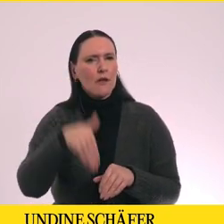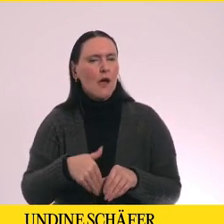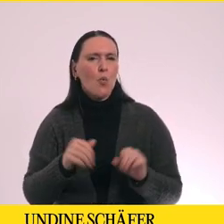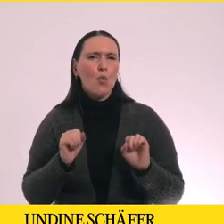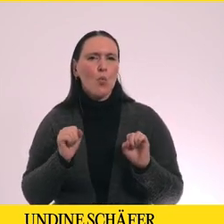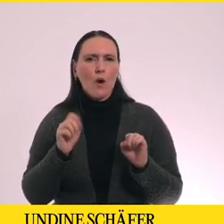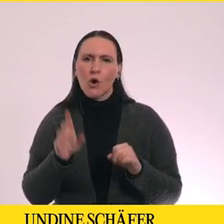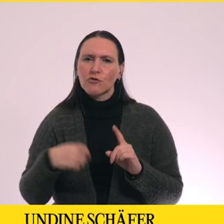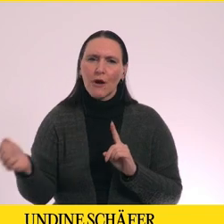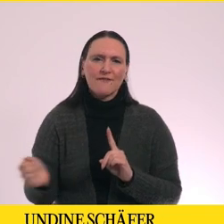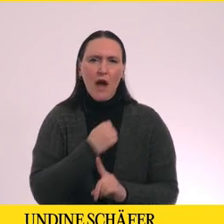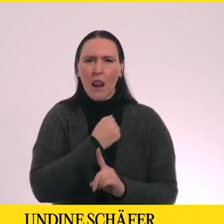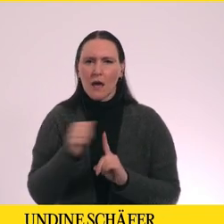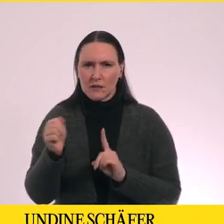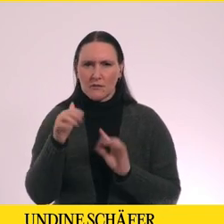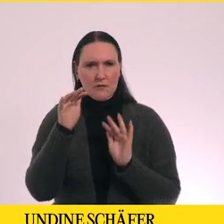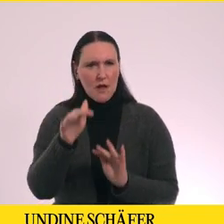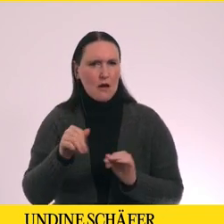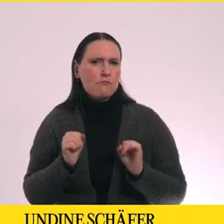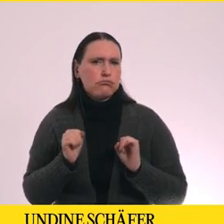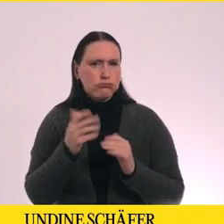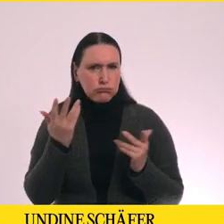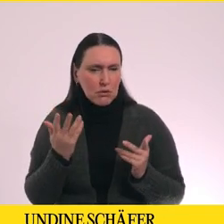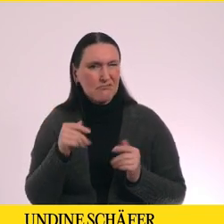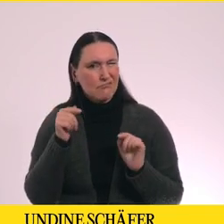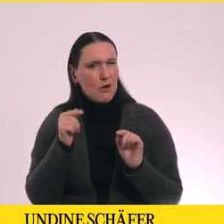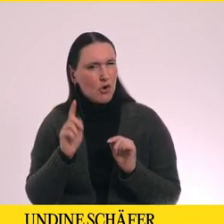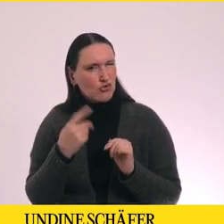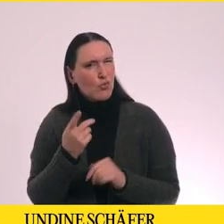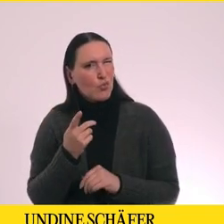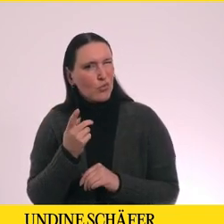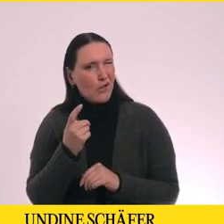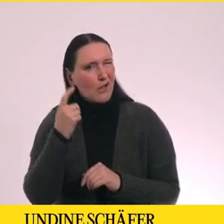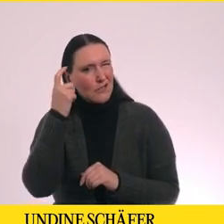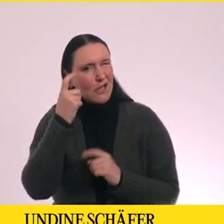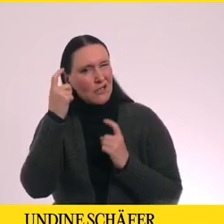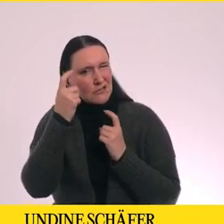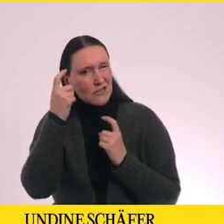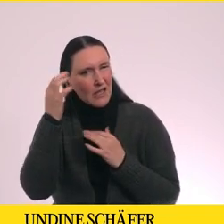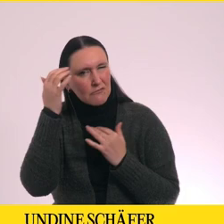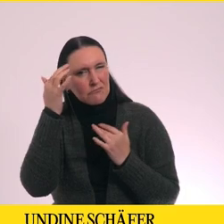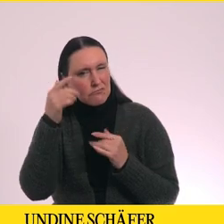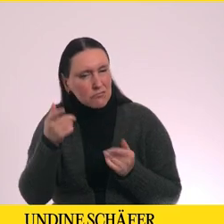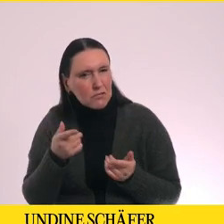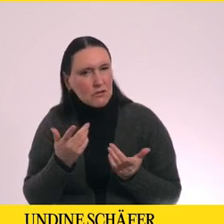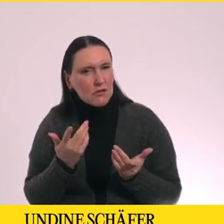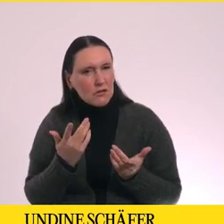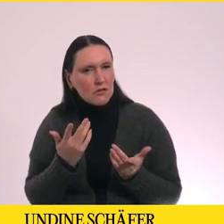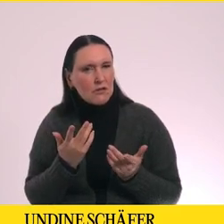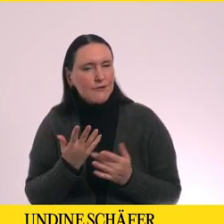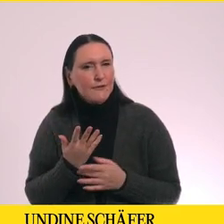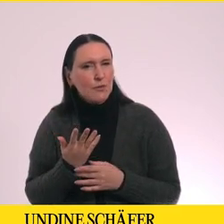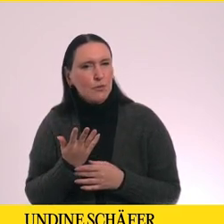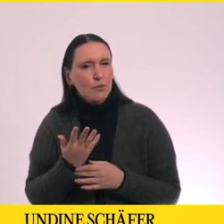really important in terms of thinking about what an antidote might be to that. And also